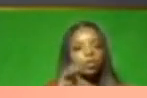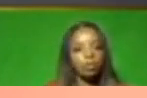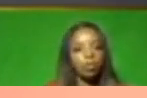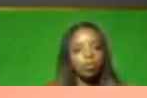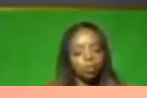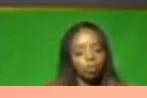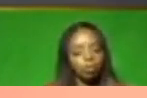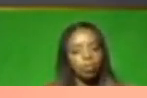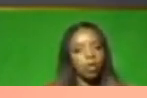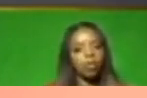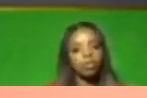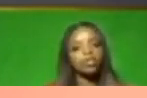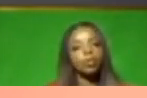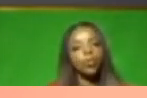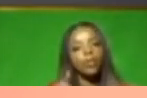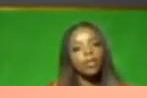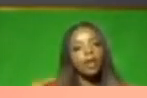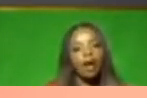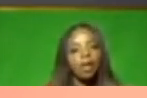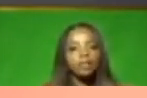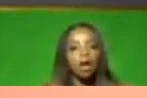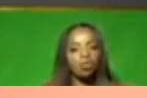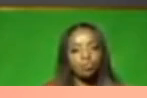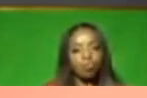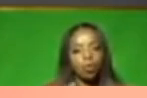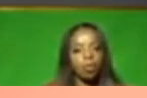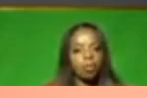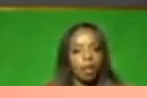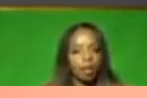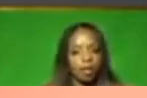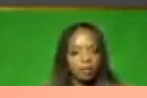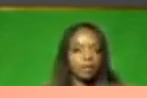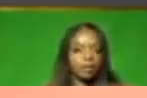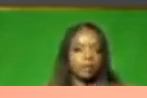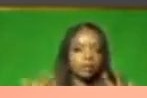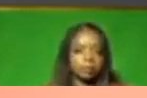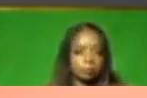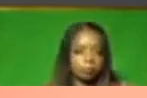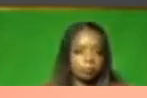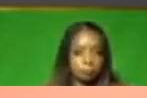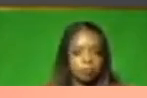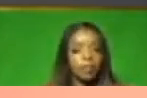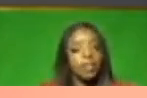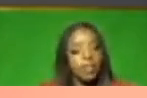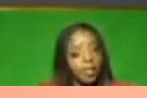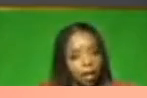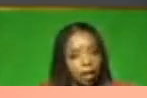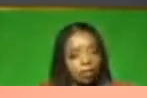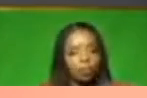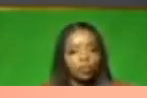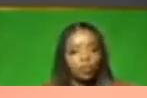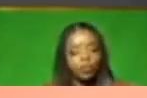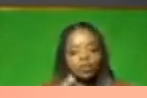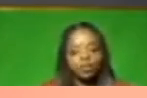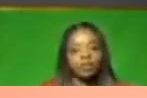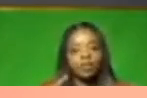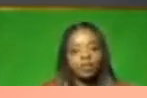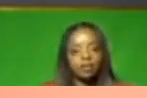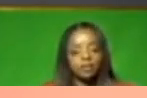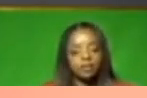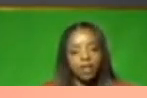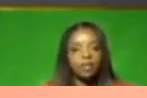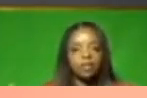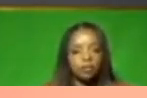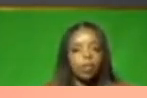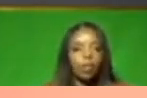cooperation with other key role players. We will now be embarking on the second phase of Operation